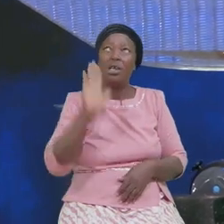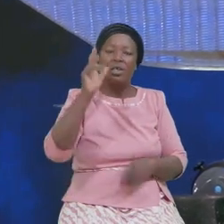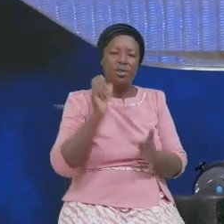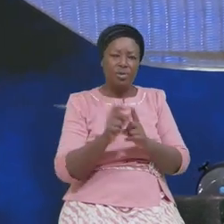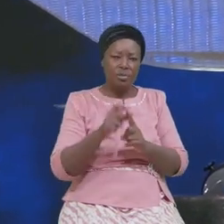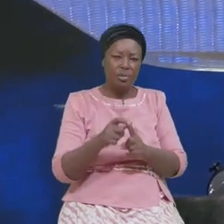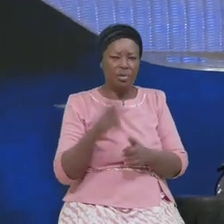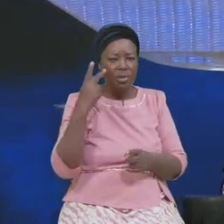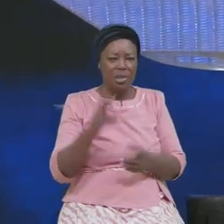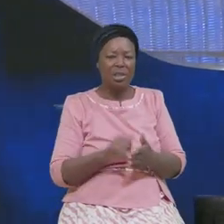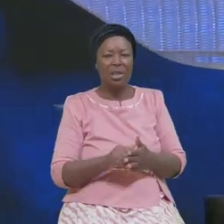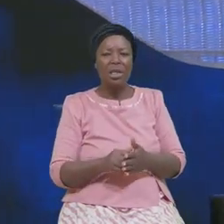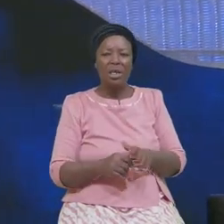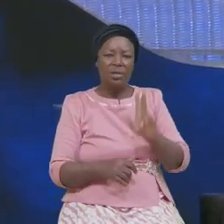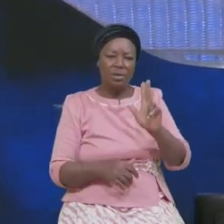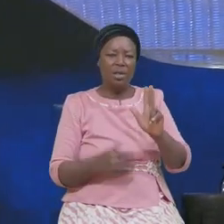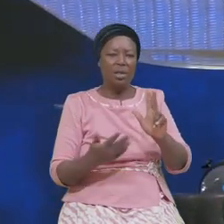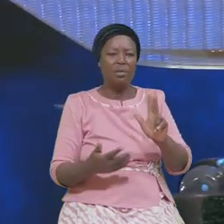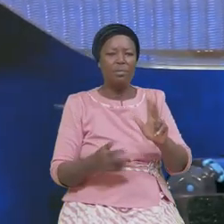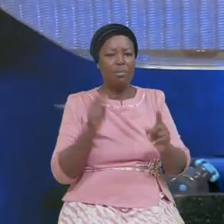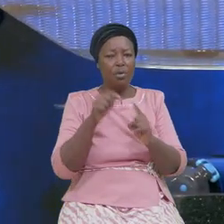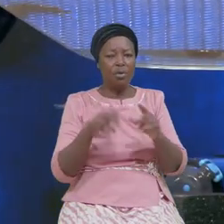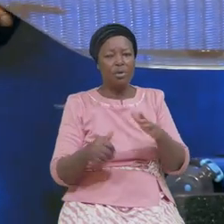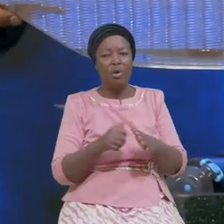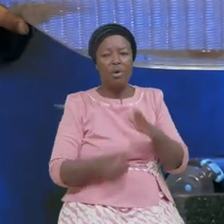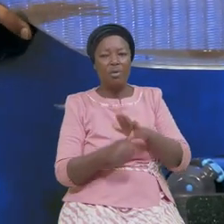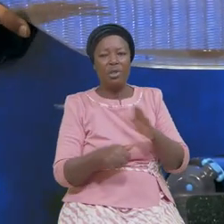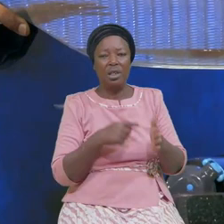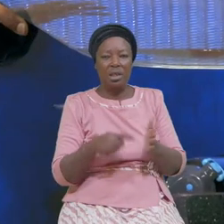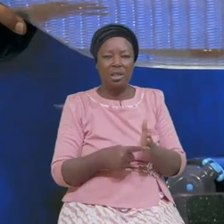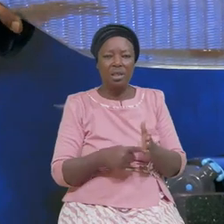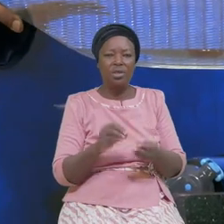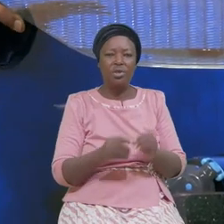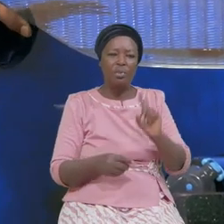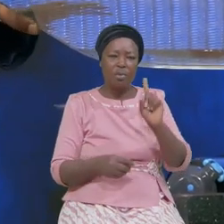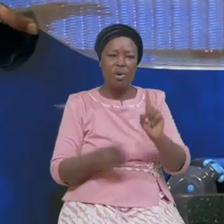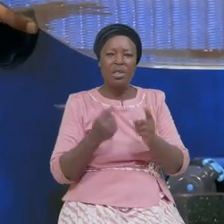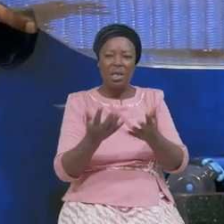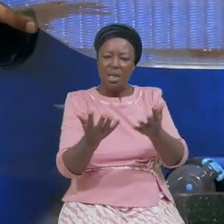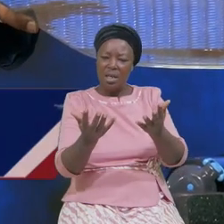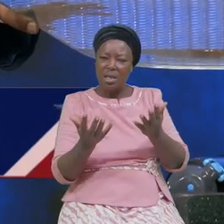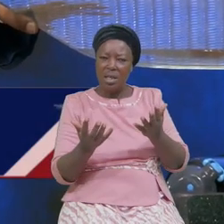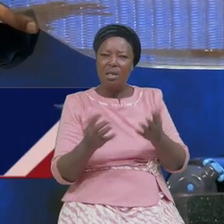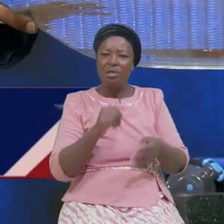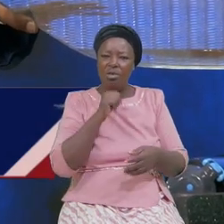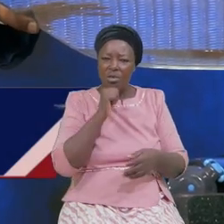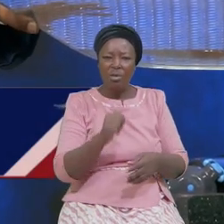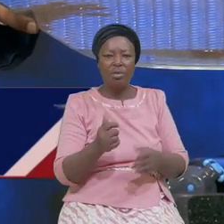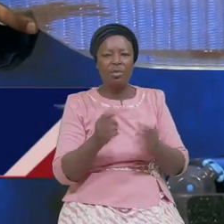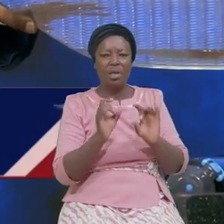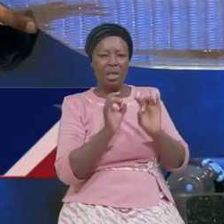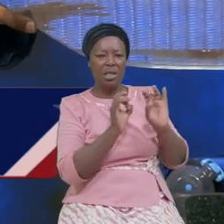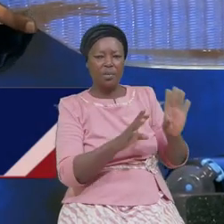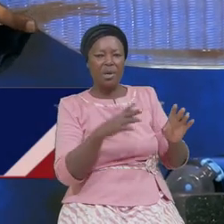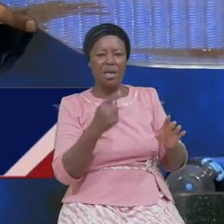looking at this under three perspectives. Number one, desiring, not despising the